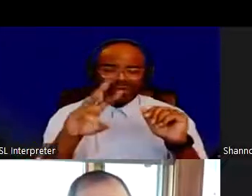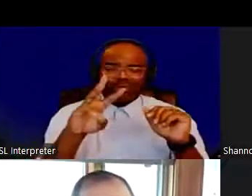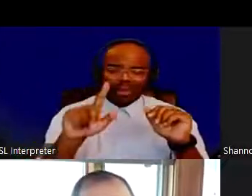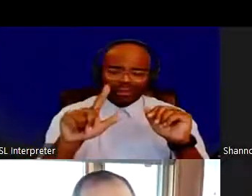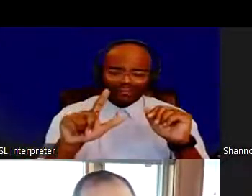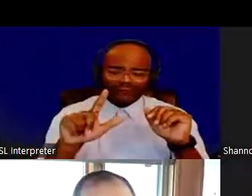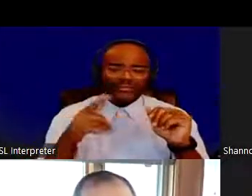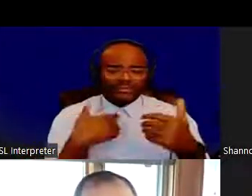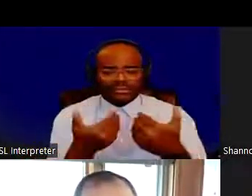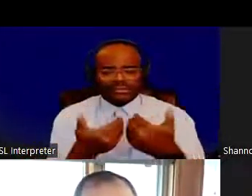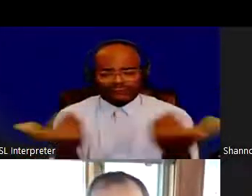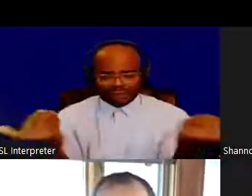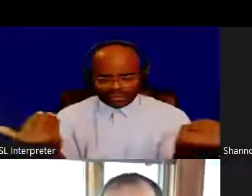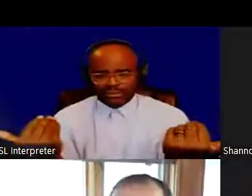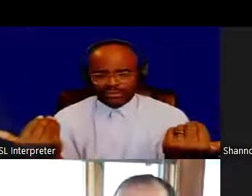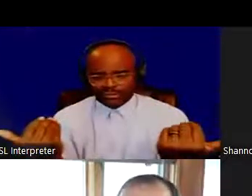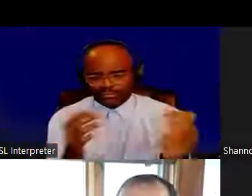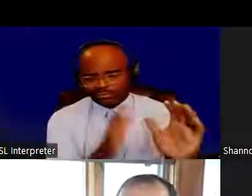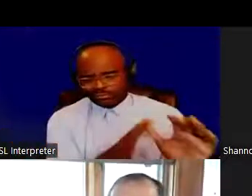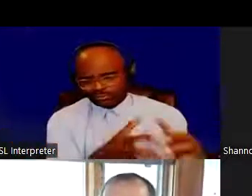those two halves.